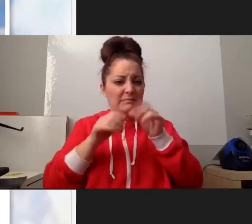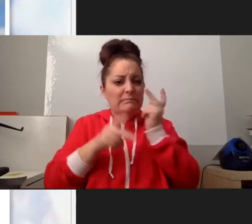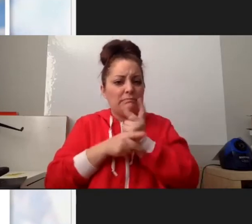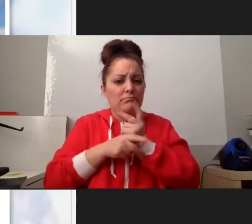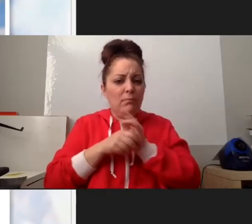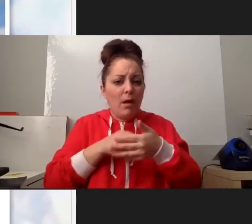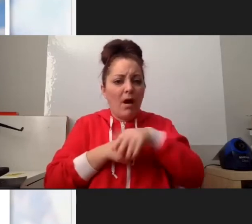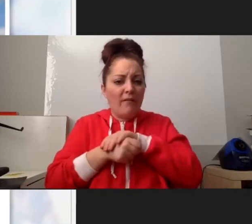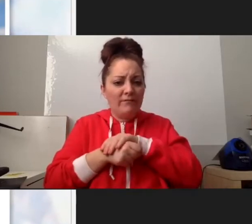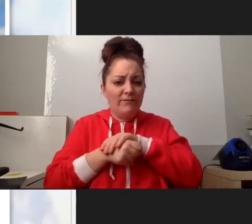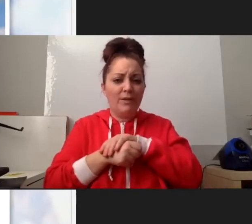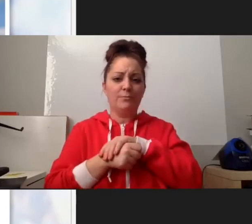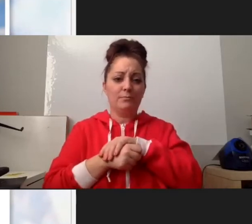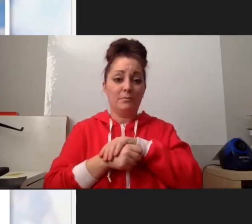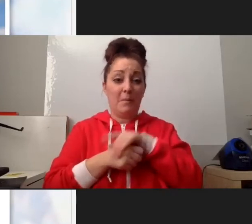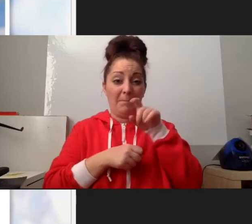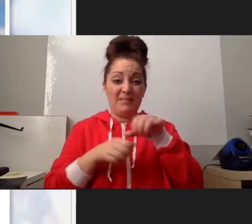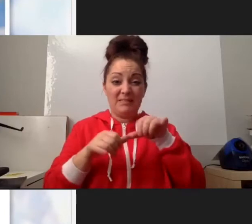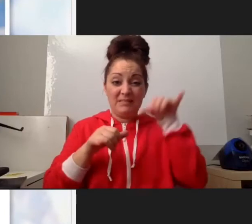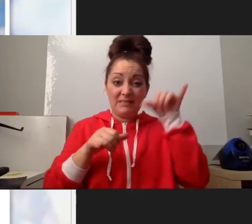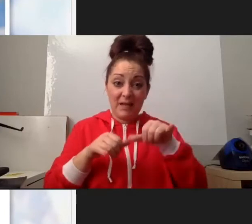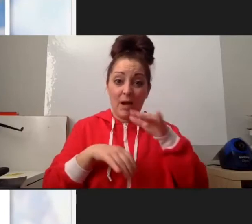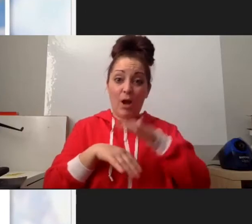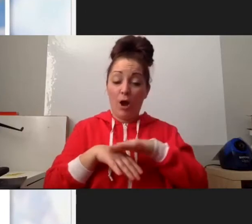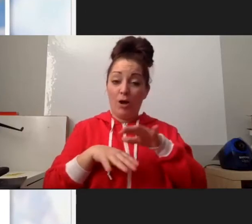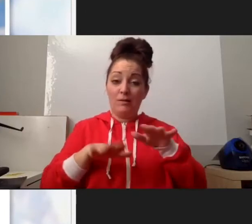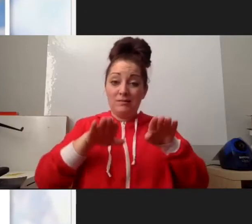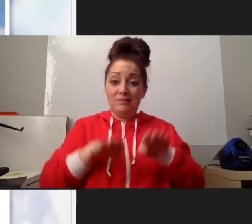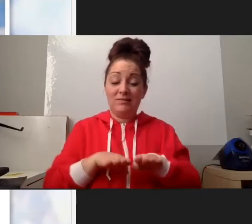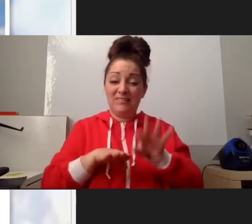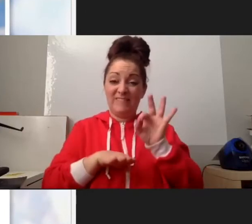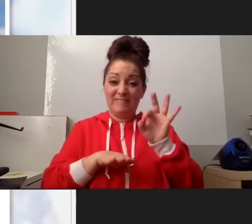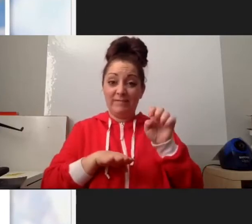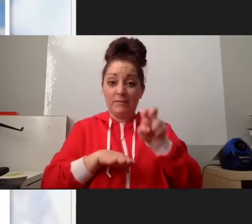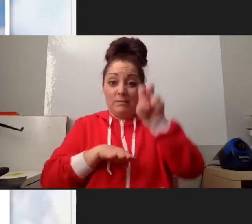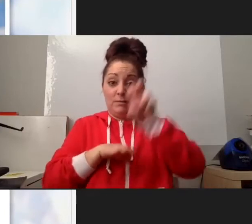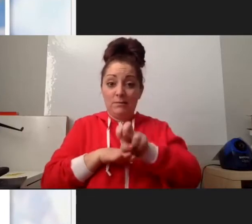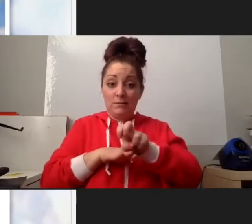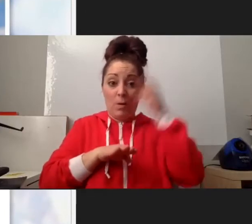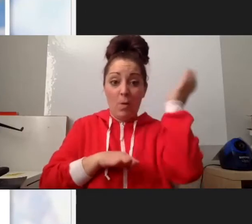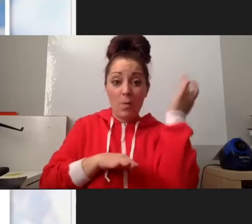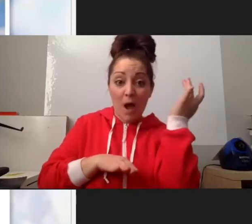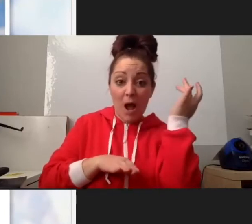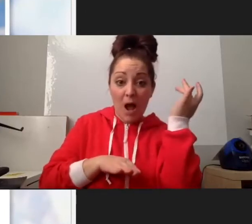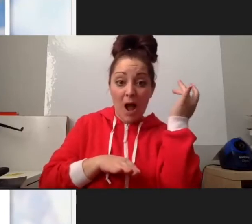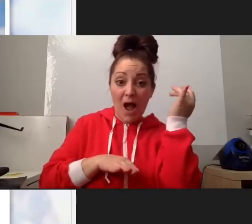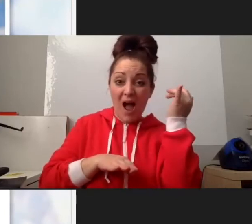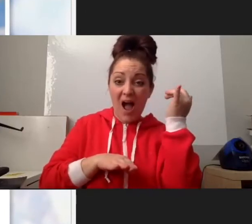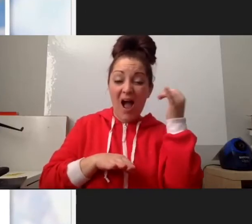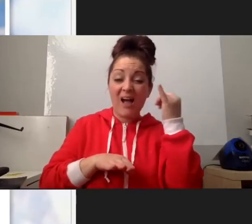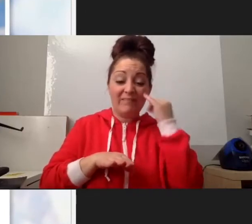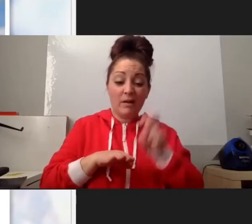he has to stay covered. He must stay on his father's feet.